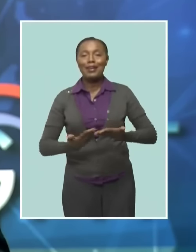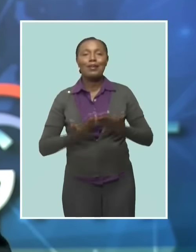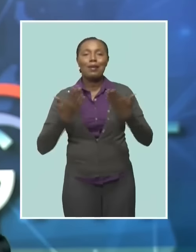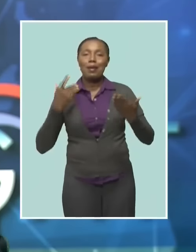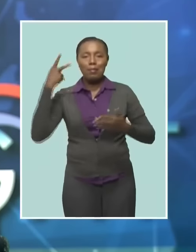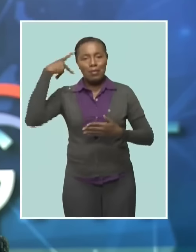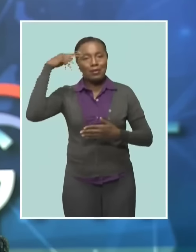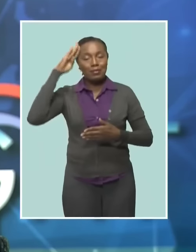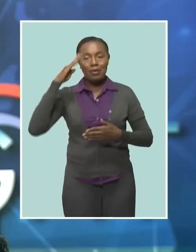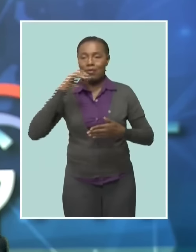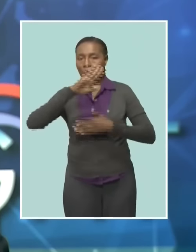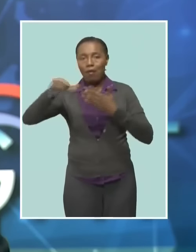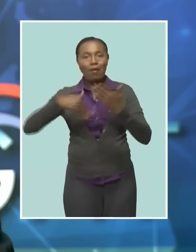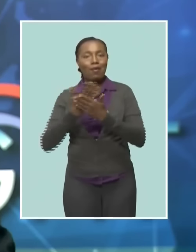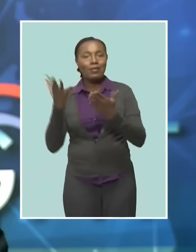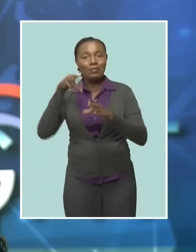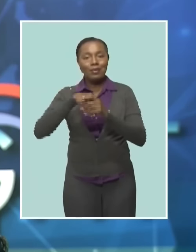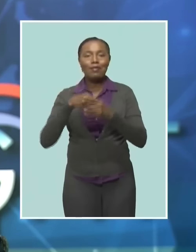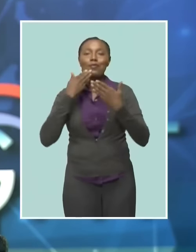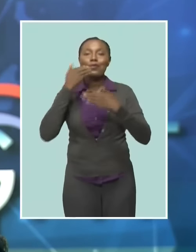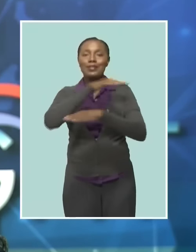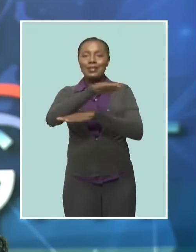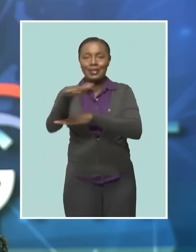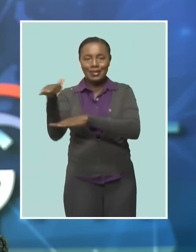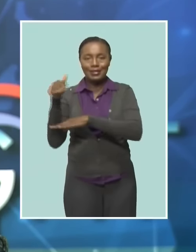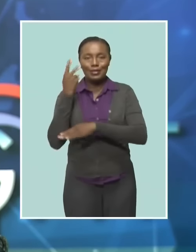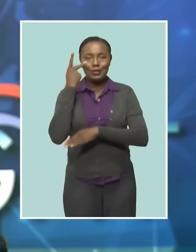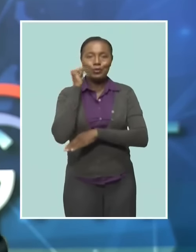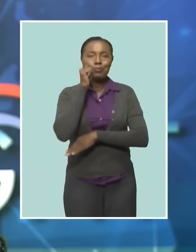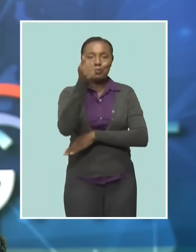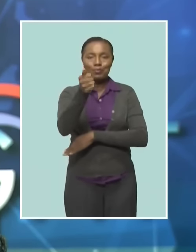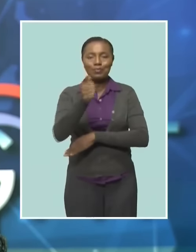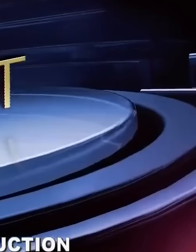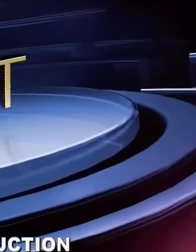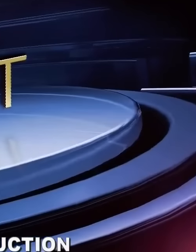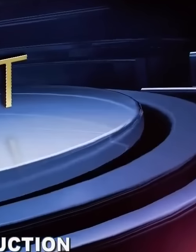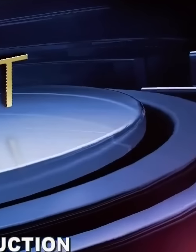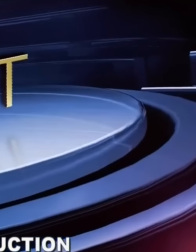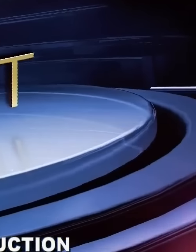Bowen. For the crew, to all of you, good night. By God's will, we'll see you tomorrow.